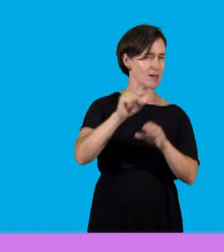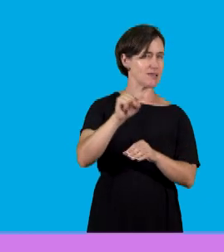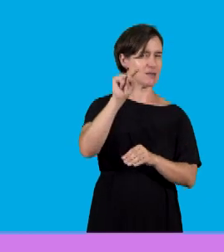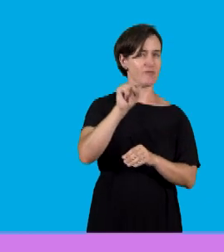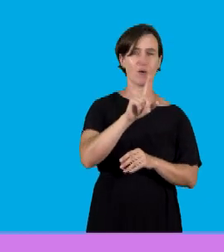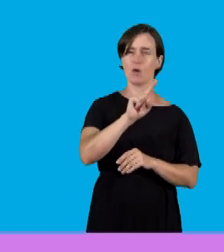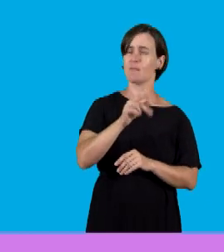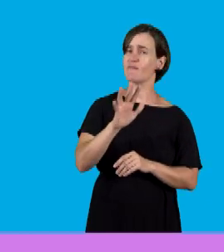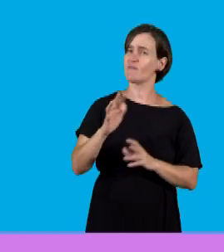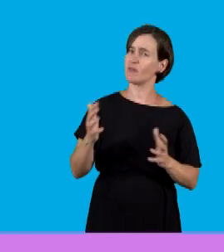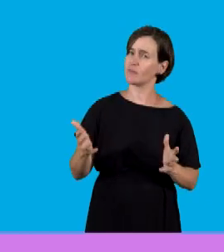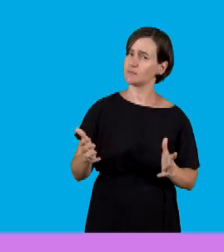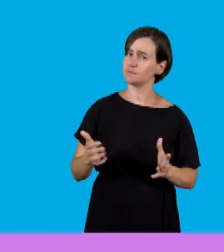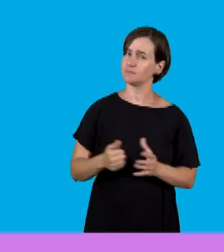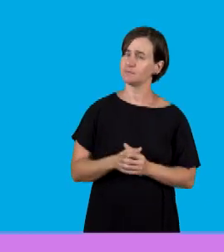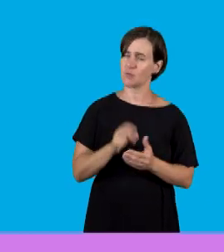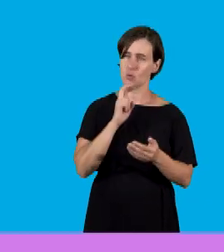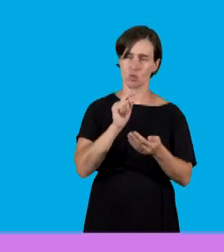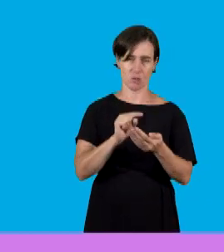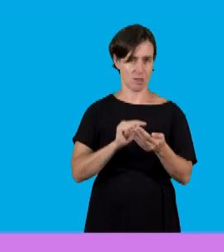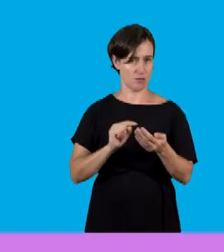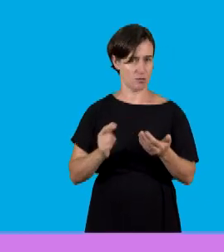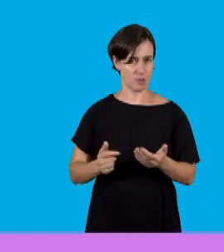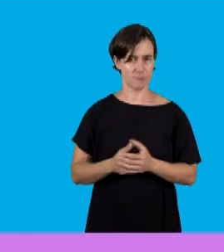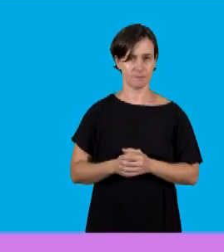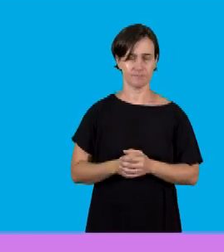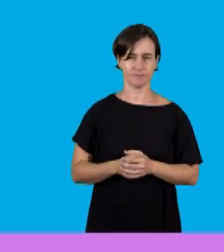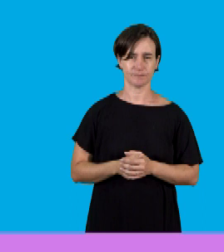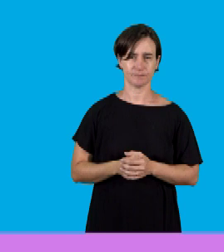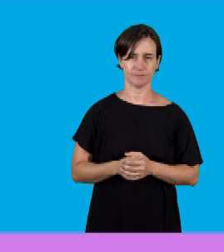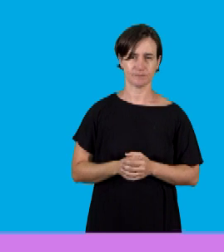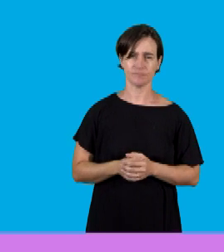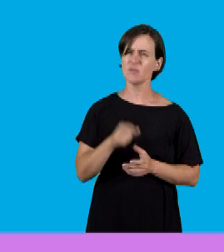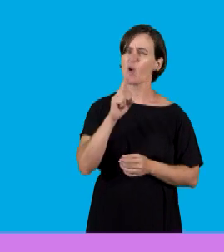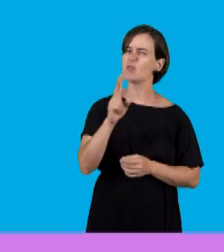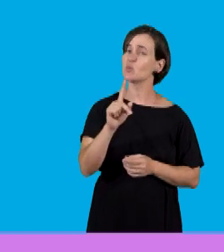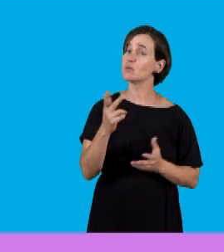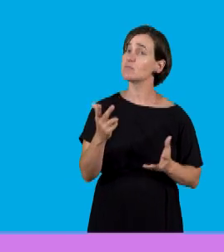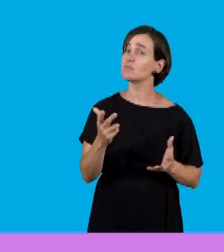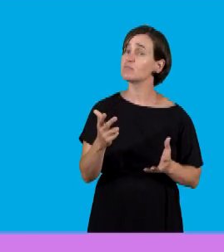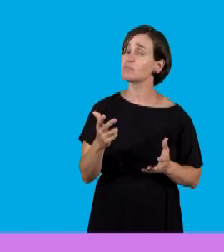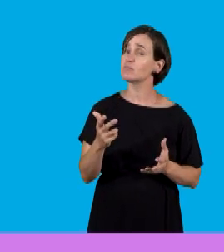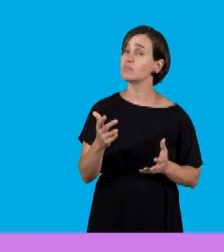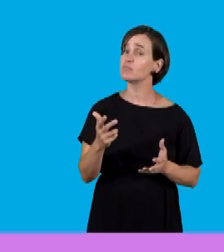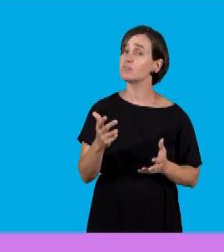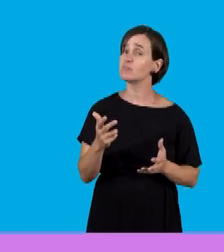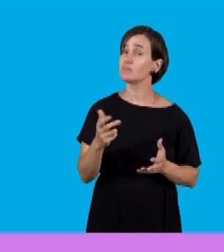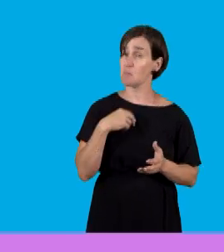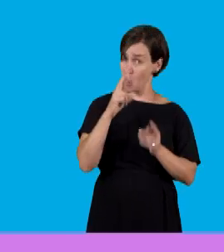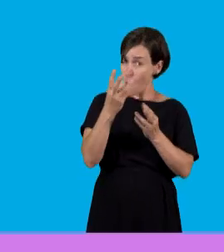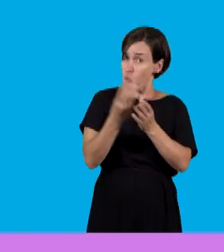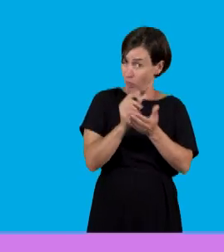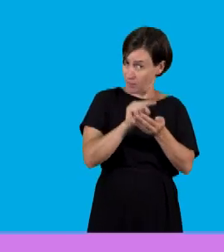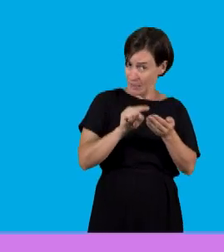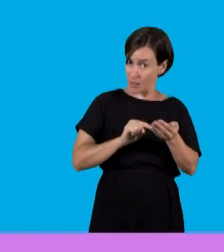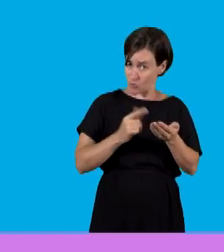1.5? 3.8 divided by 1.5. What are you getting? I hope you have your calculators with